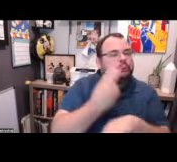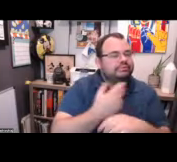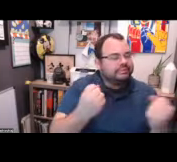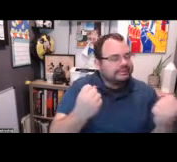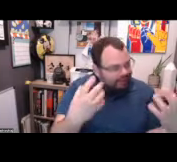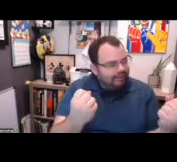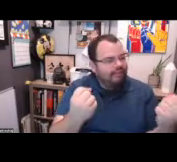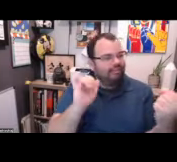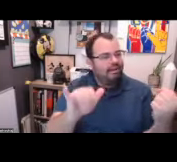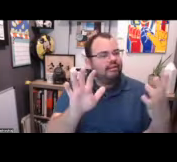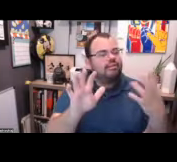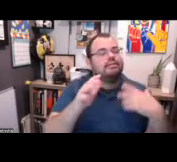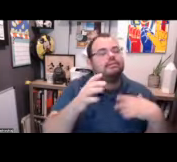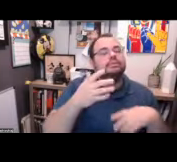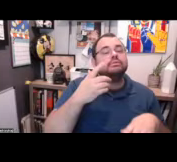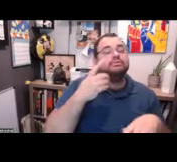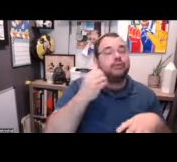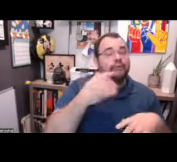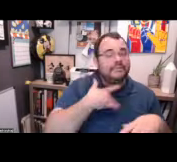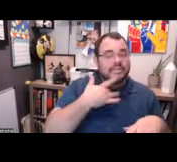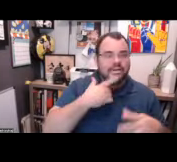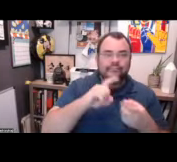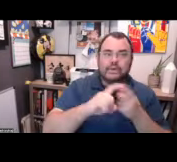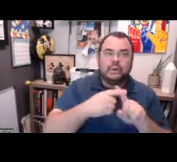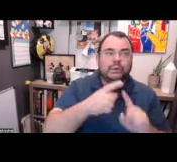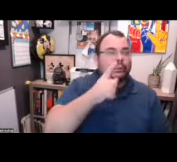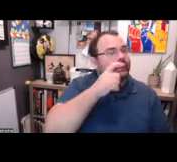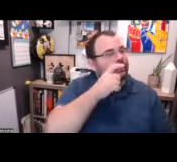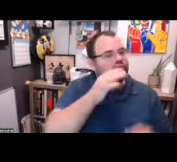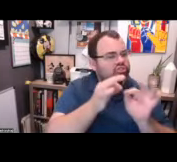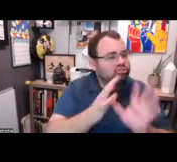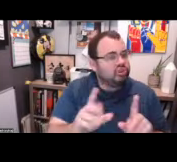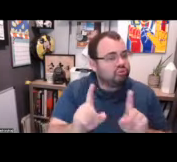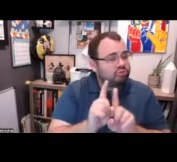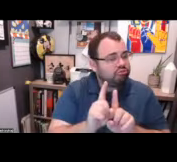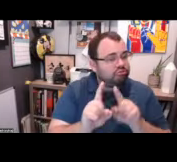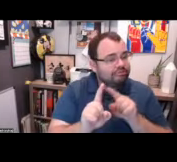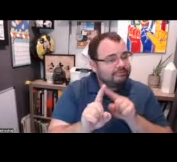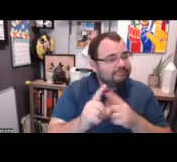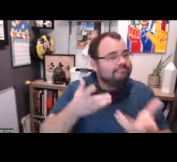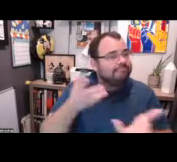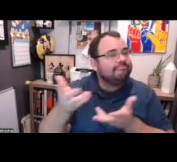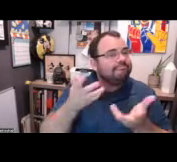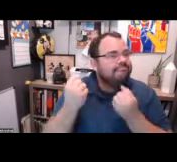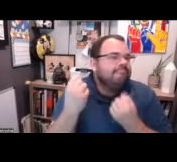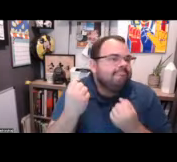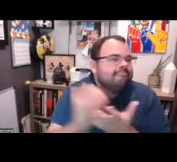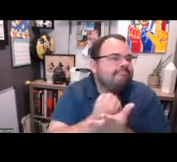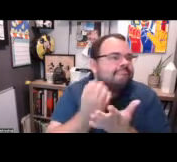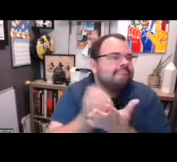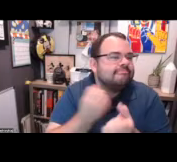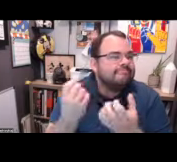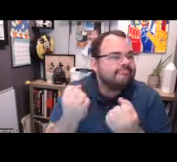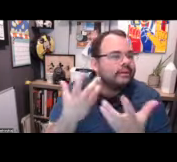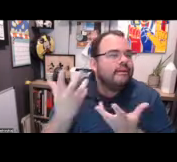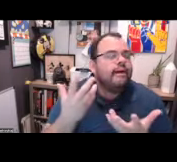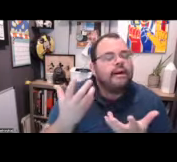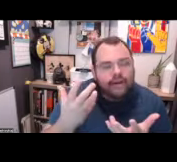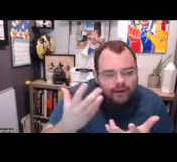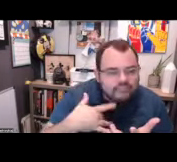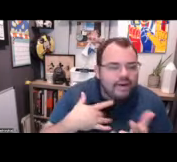sign, use my language, my first language. So my friend who was the interpreter, we would just start